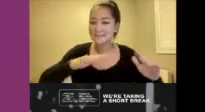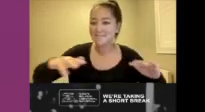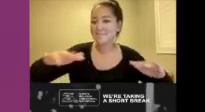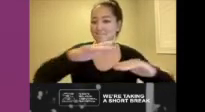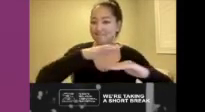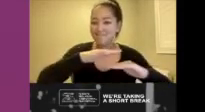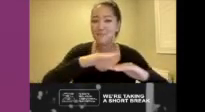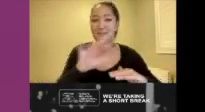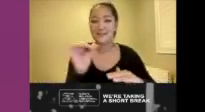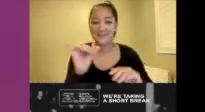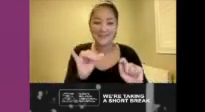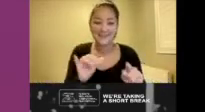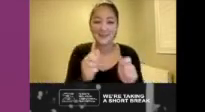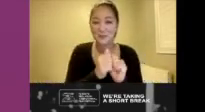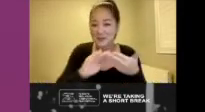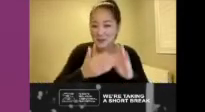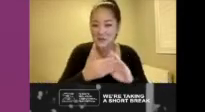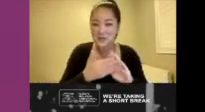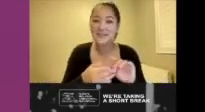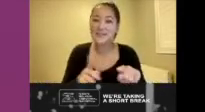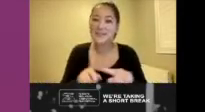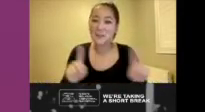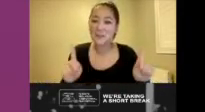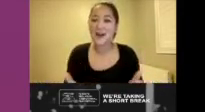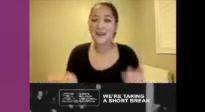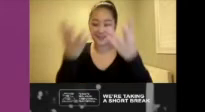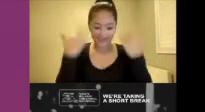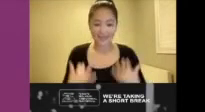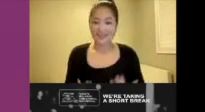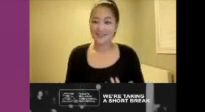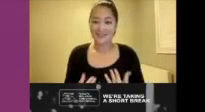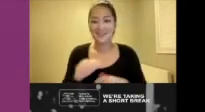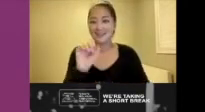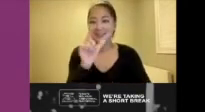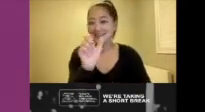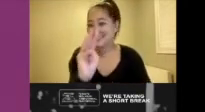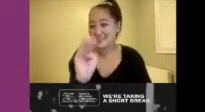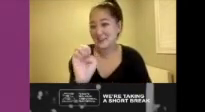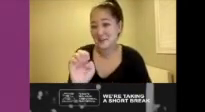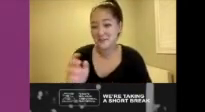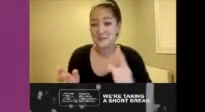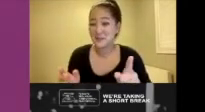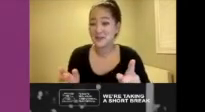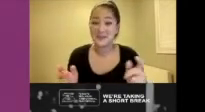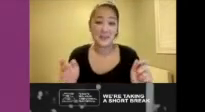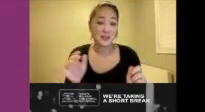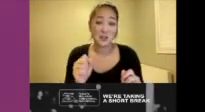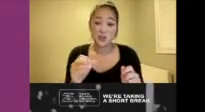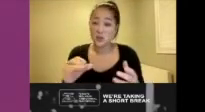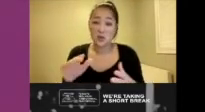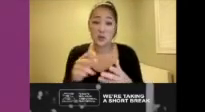you're covered in slime. So the community center is like very core. That's where all the action takes place.